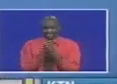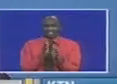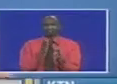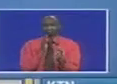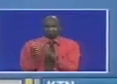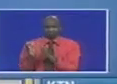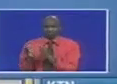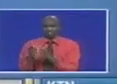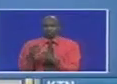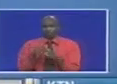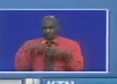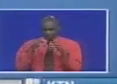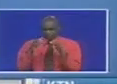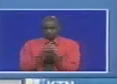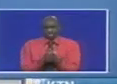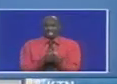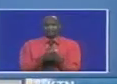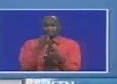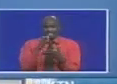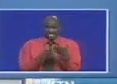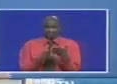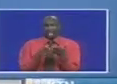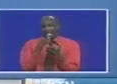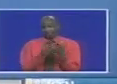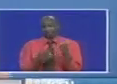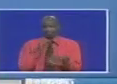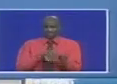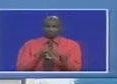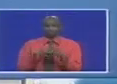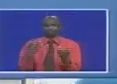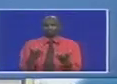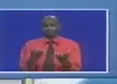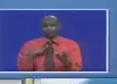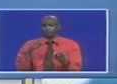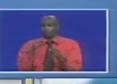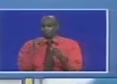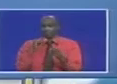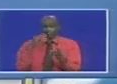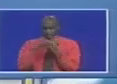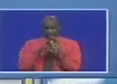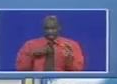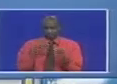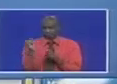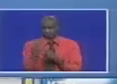paper, follow the medium-term plan too, because the programs they have in there, from irrigation, from using